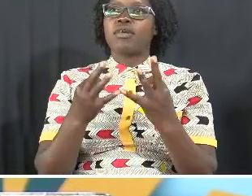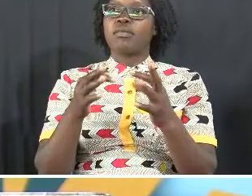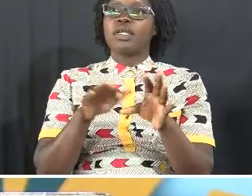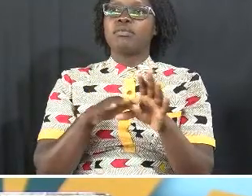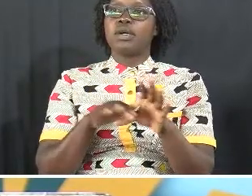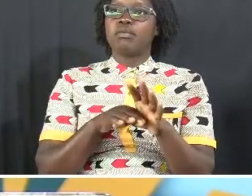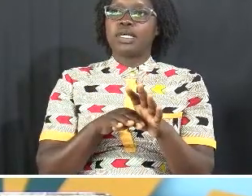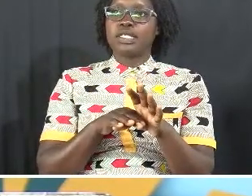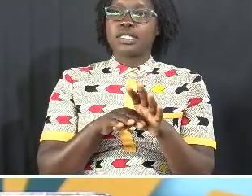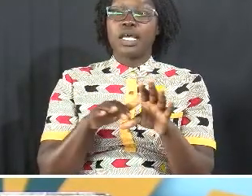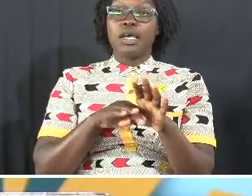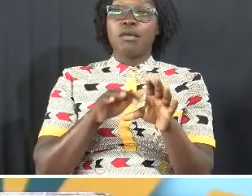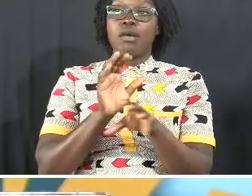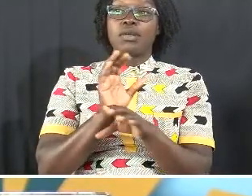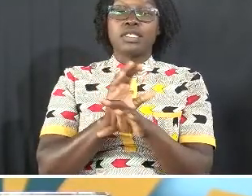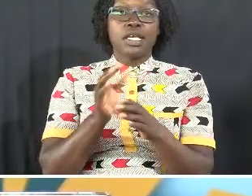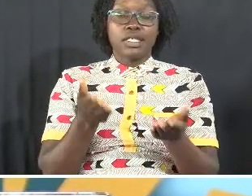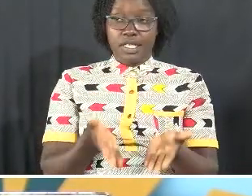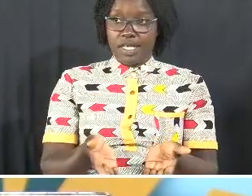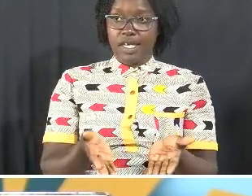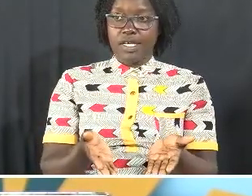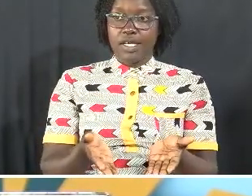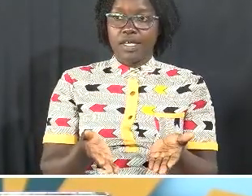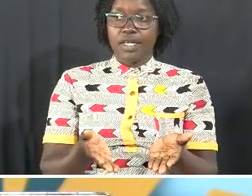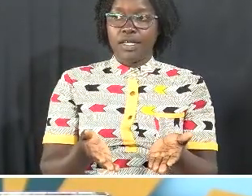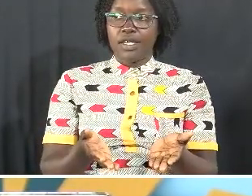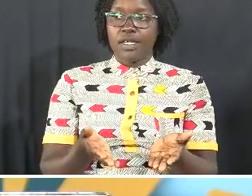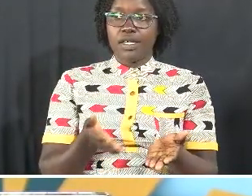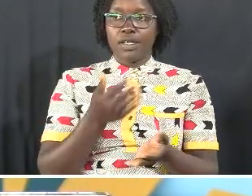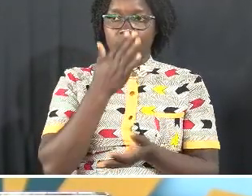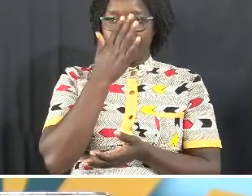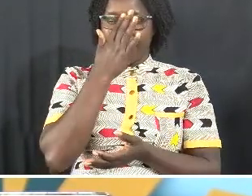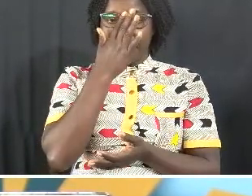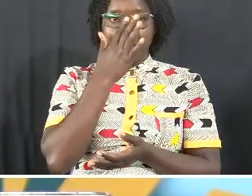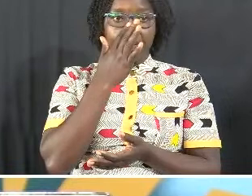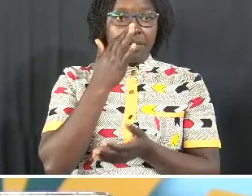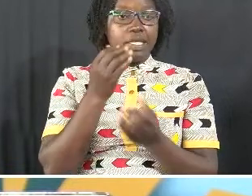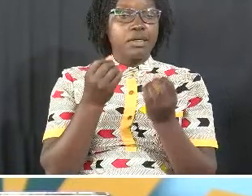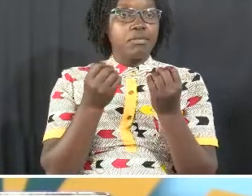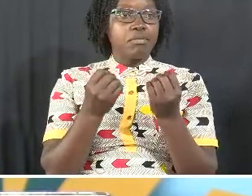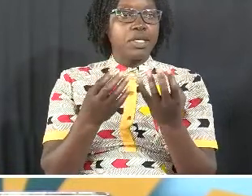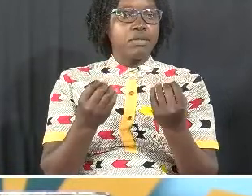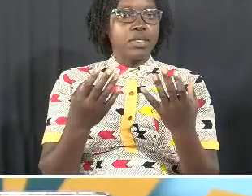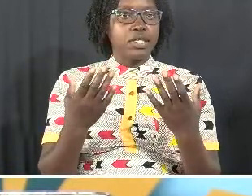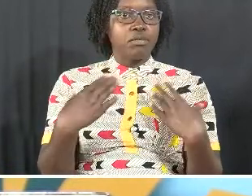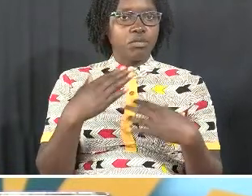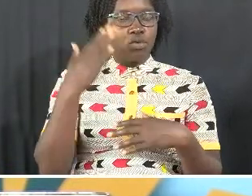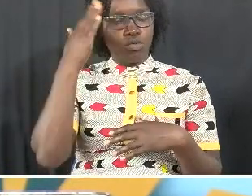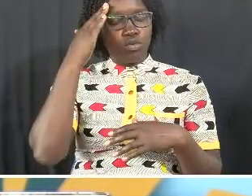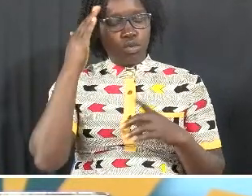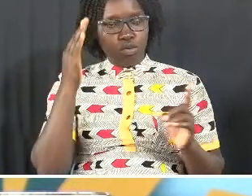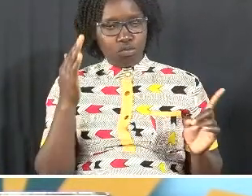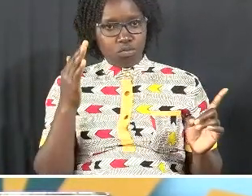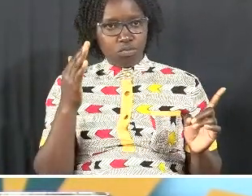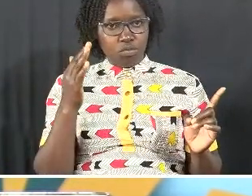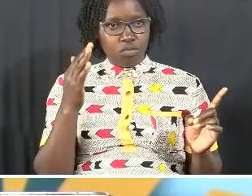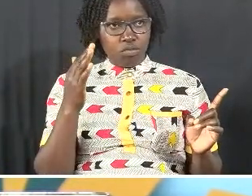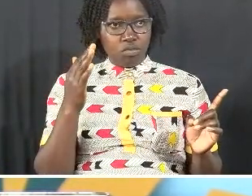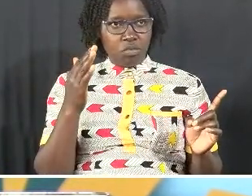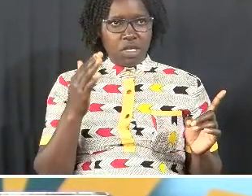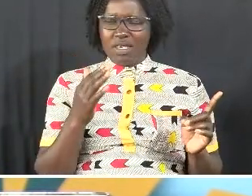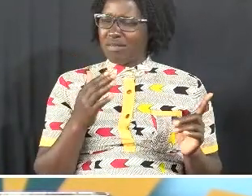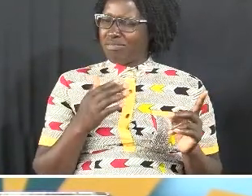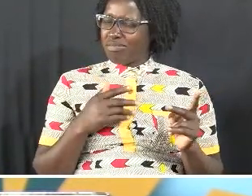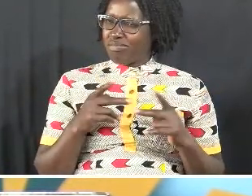who are members of this church, and many people who know me, so I'm not a